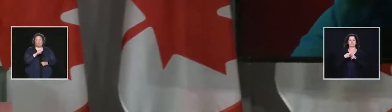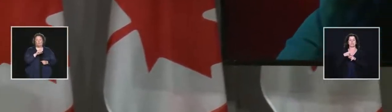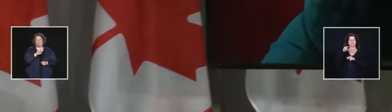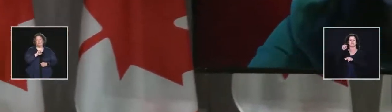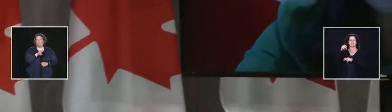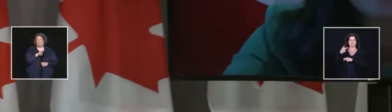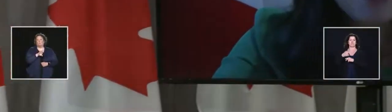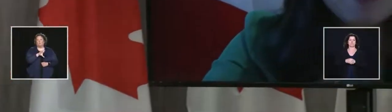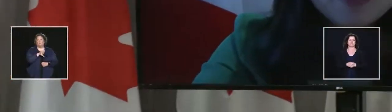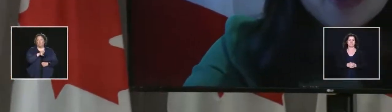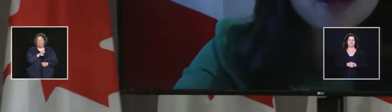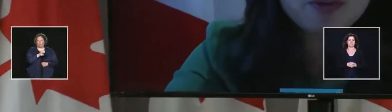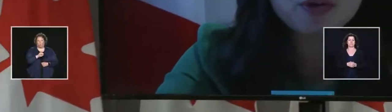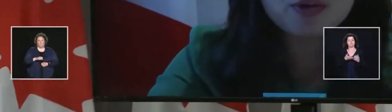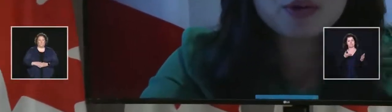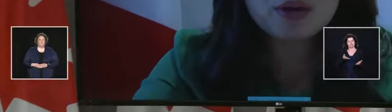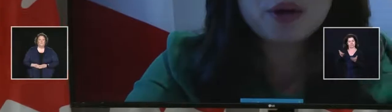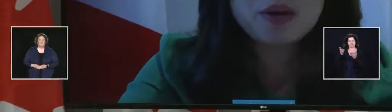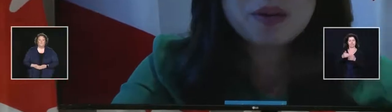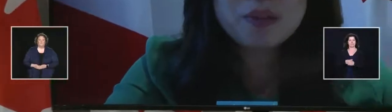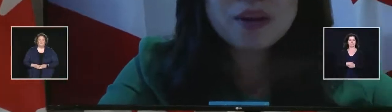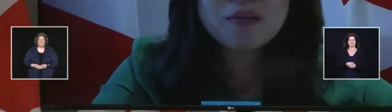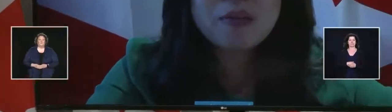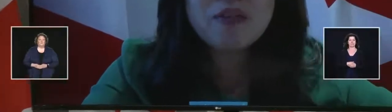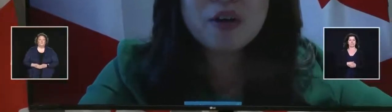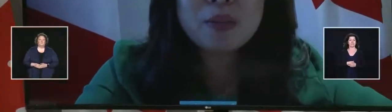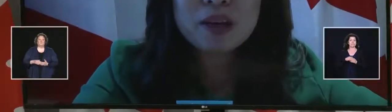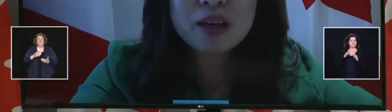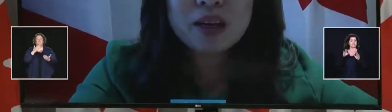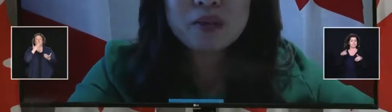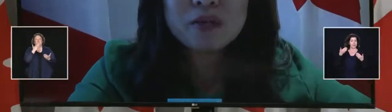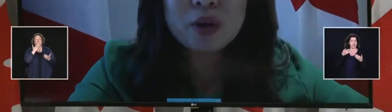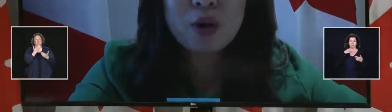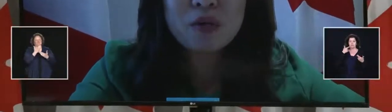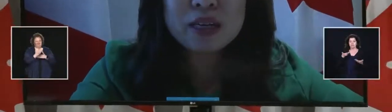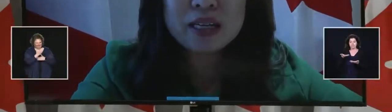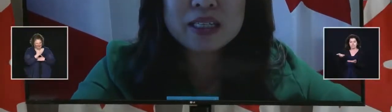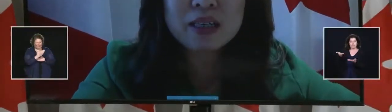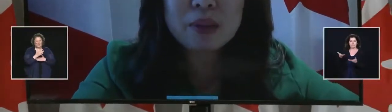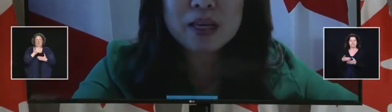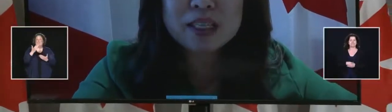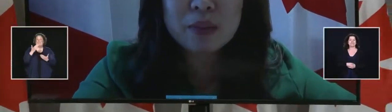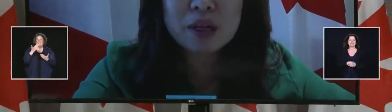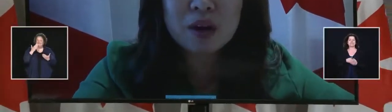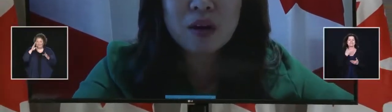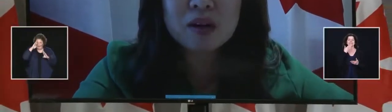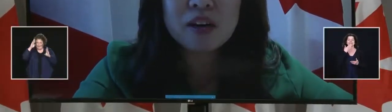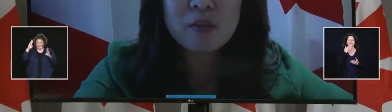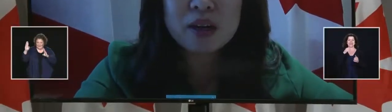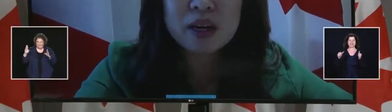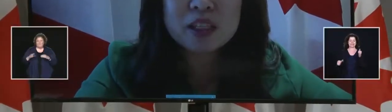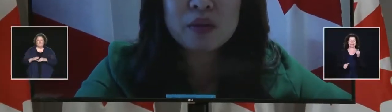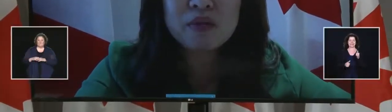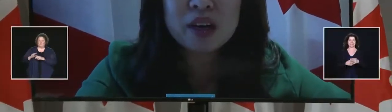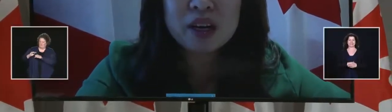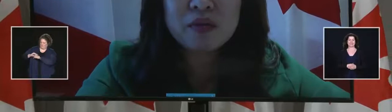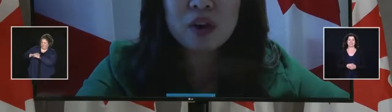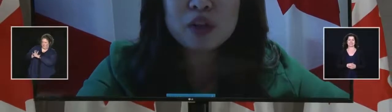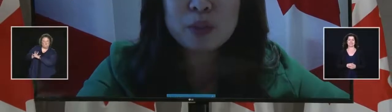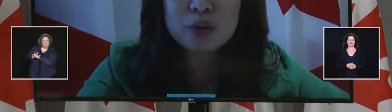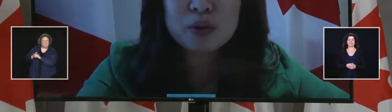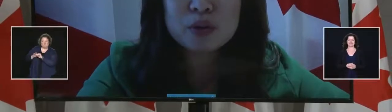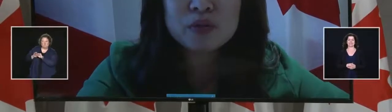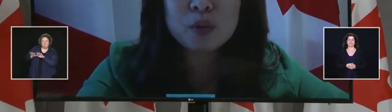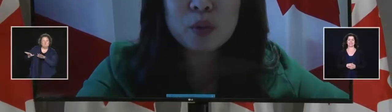Thank you so much, Deputy Prime Minister. Bonjour tout le monde. Merci, in the very Madame beginning of the COVID-19 pandemic, our government has been fighting